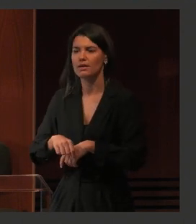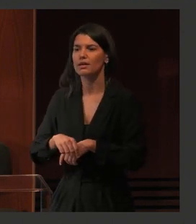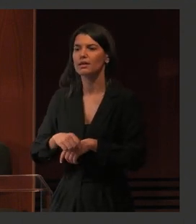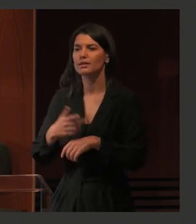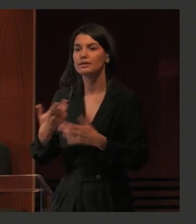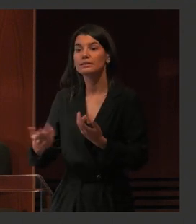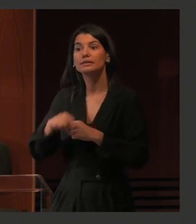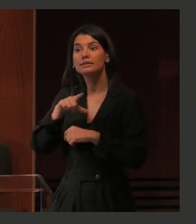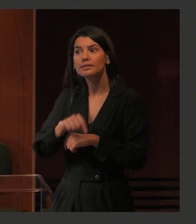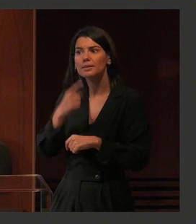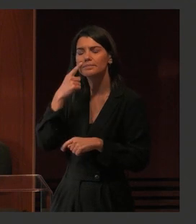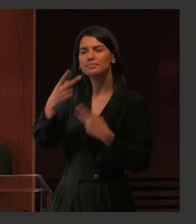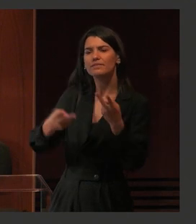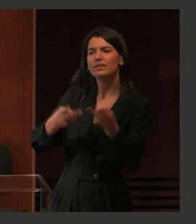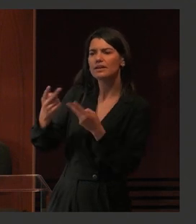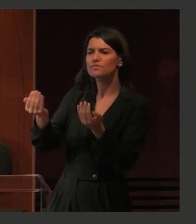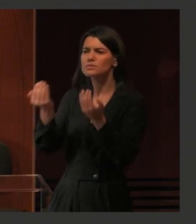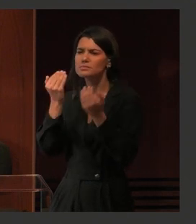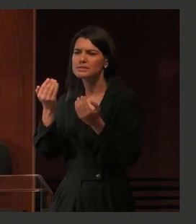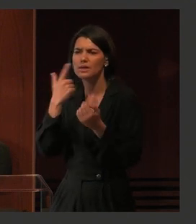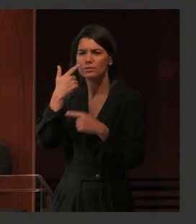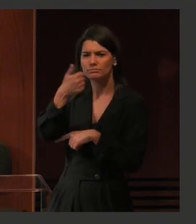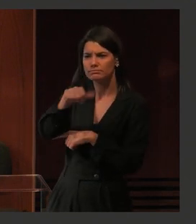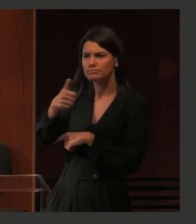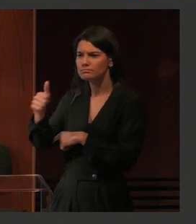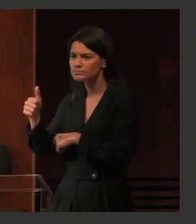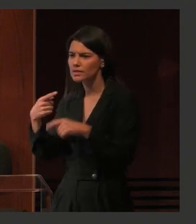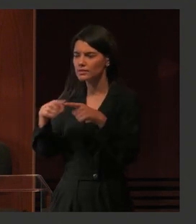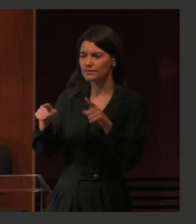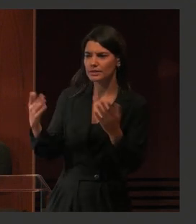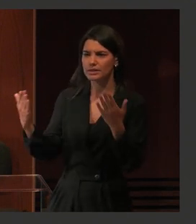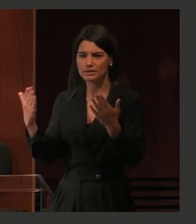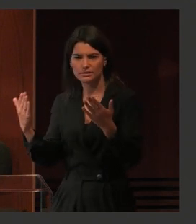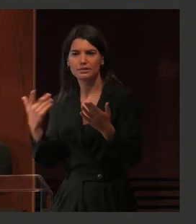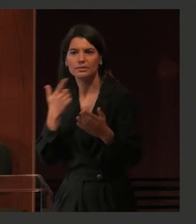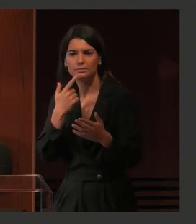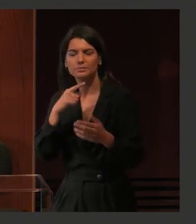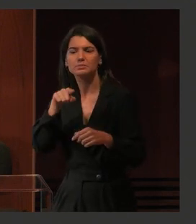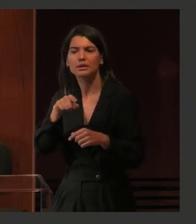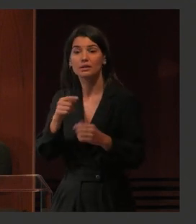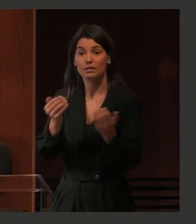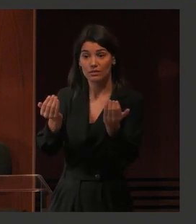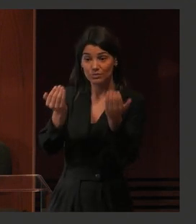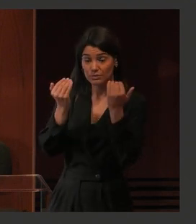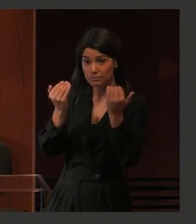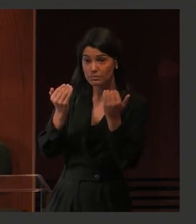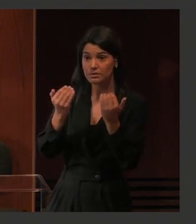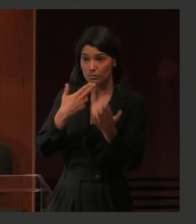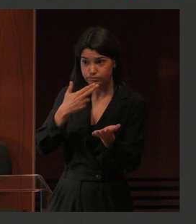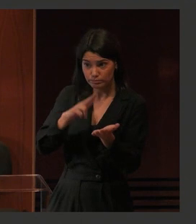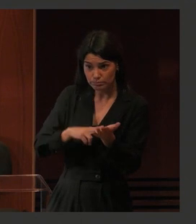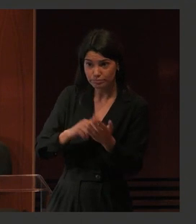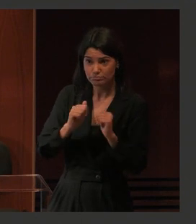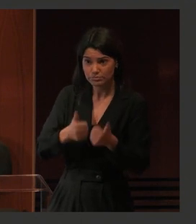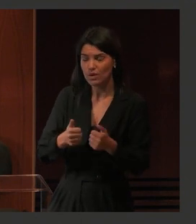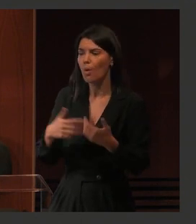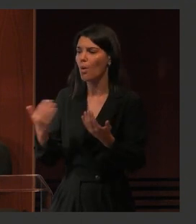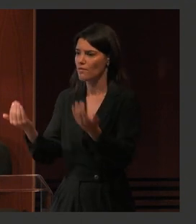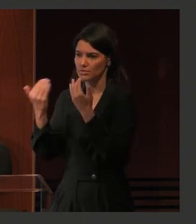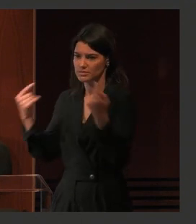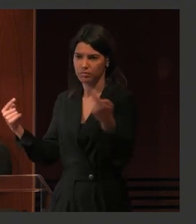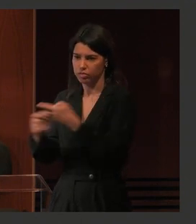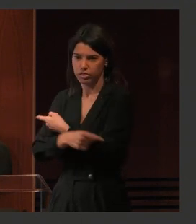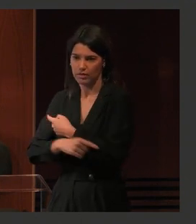sources and distinguish between reliable information and misinformation. I think this